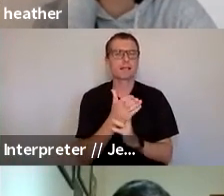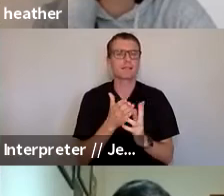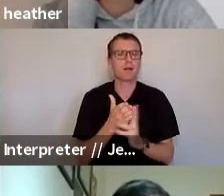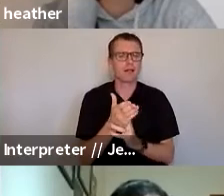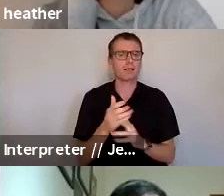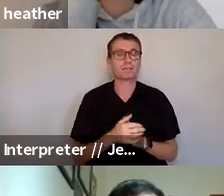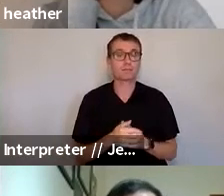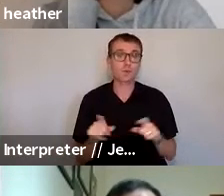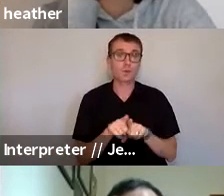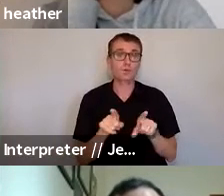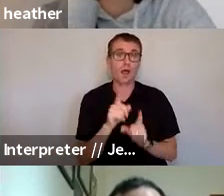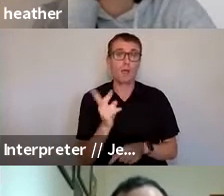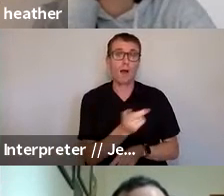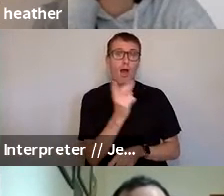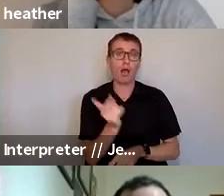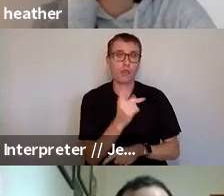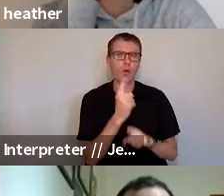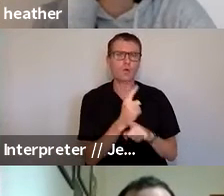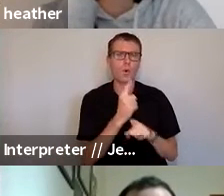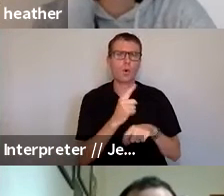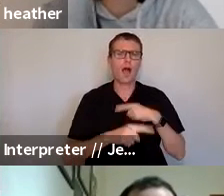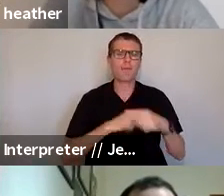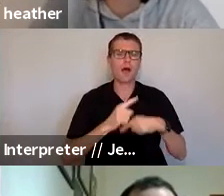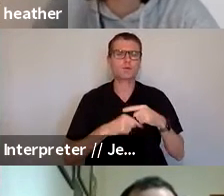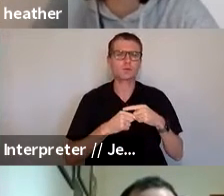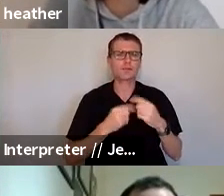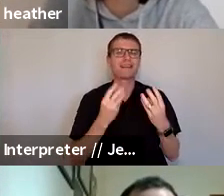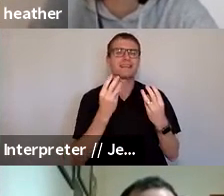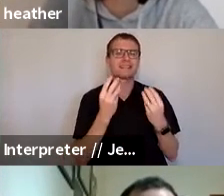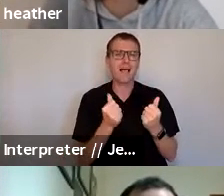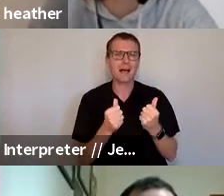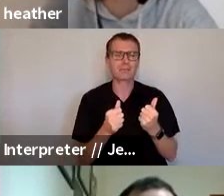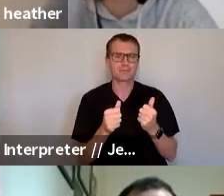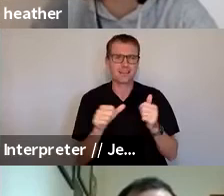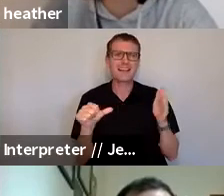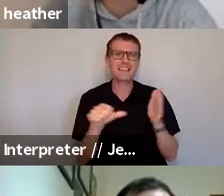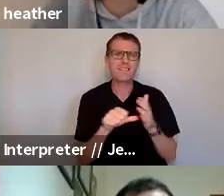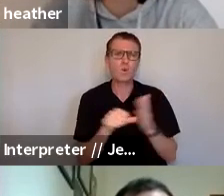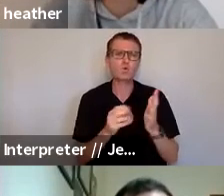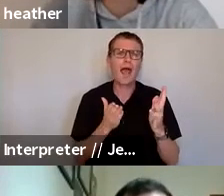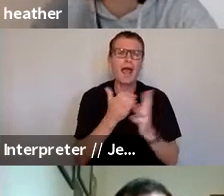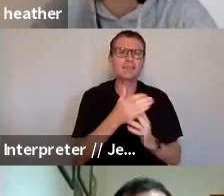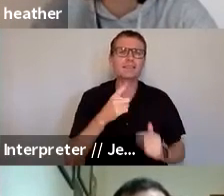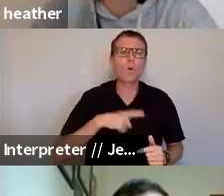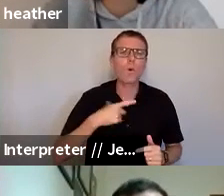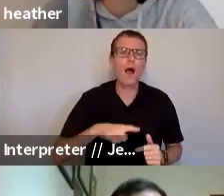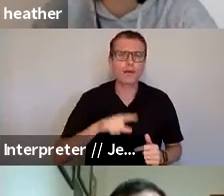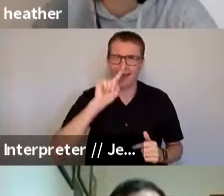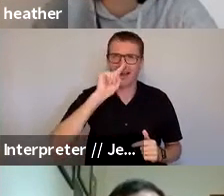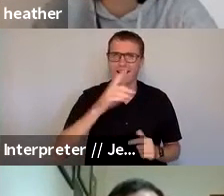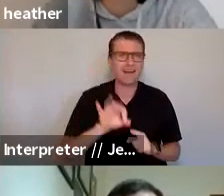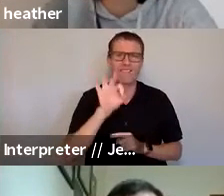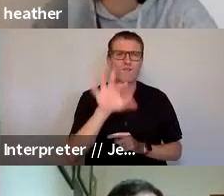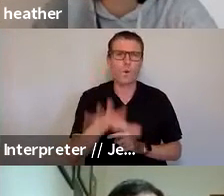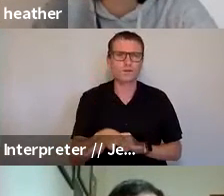about access issues related to affluence. And of course, if we have a